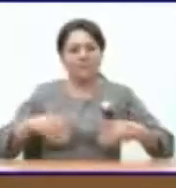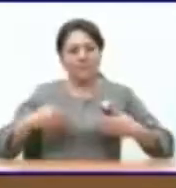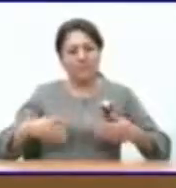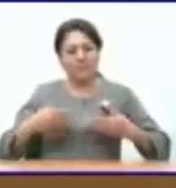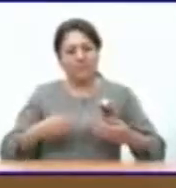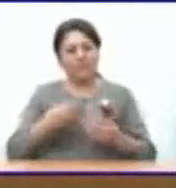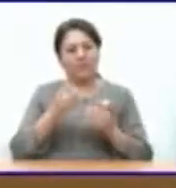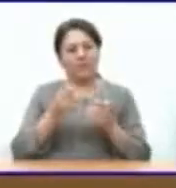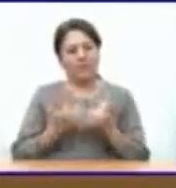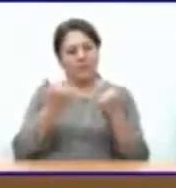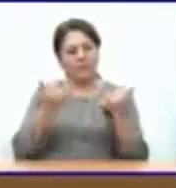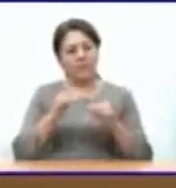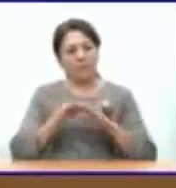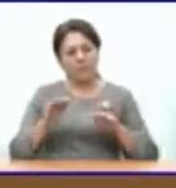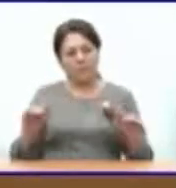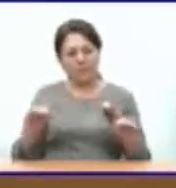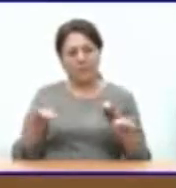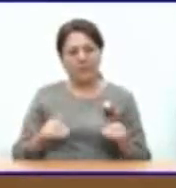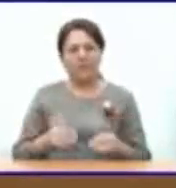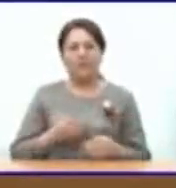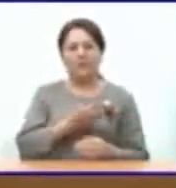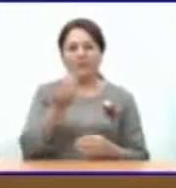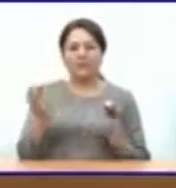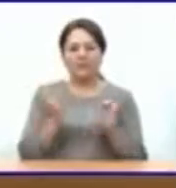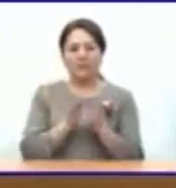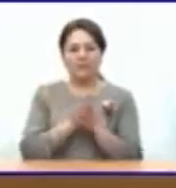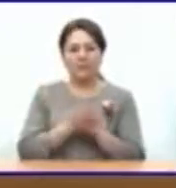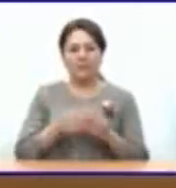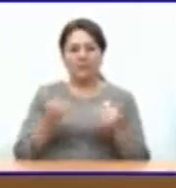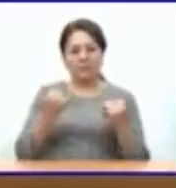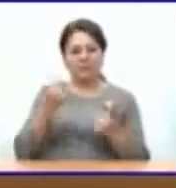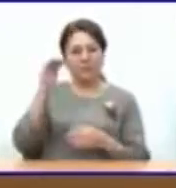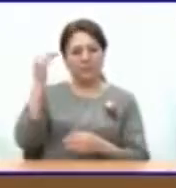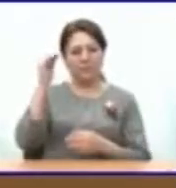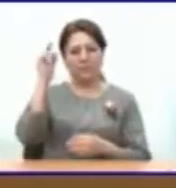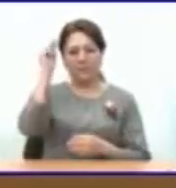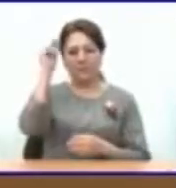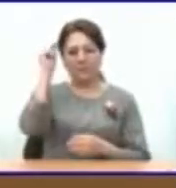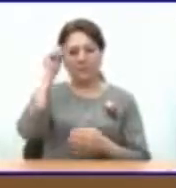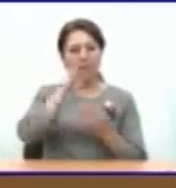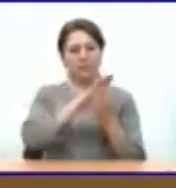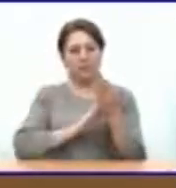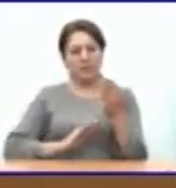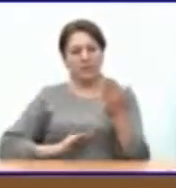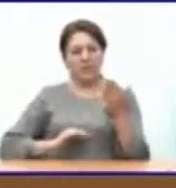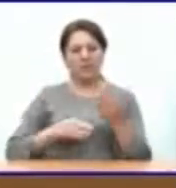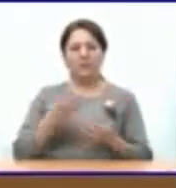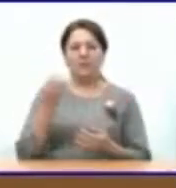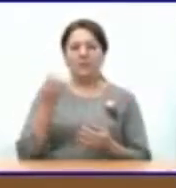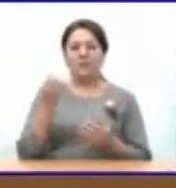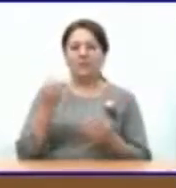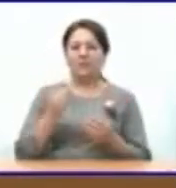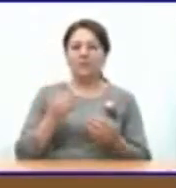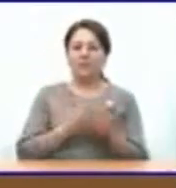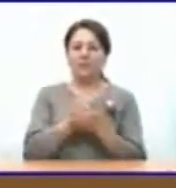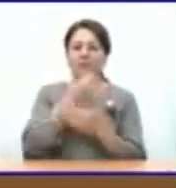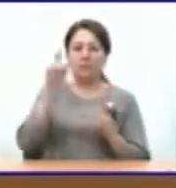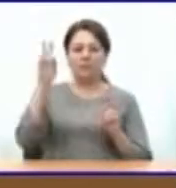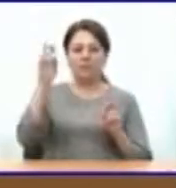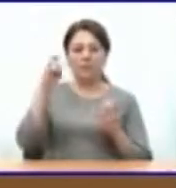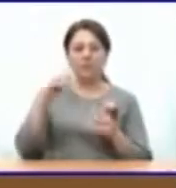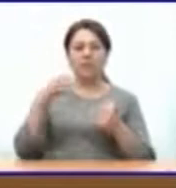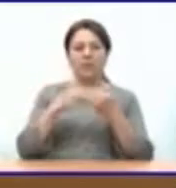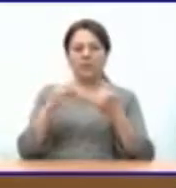Assalomu alaykum, hurmatli o'quvchilar. Siz bilan biz bugun yana fizika fanidan darslarimizni davom ettiramiz va yangi mavzuyimiz